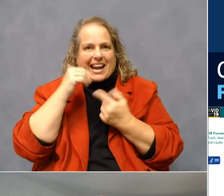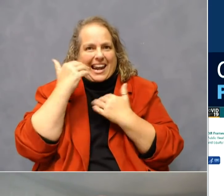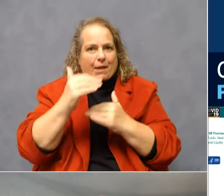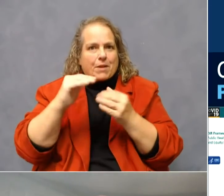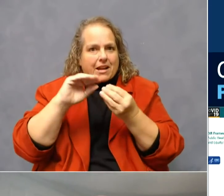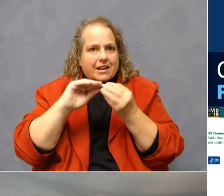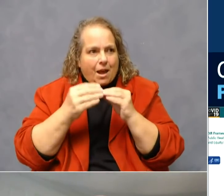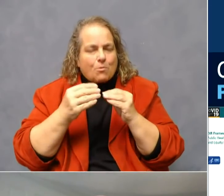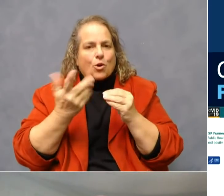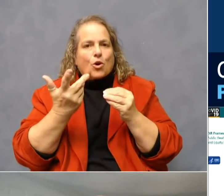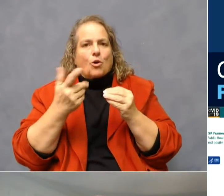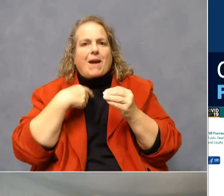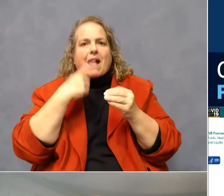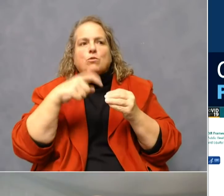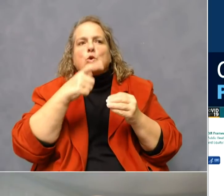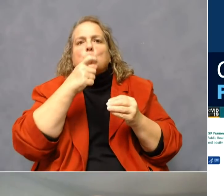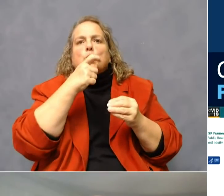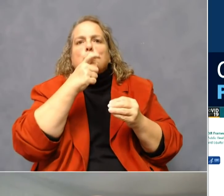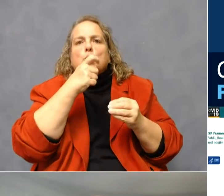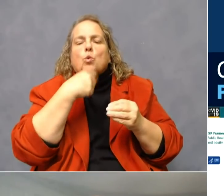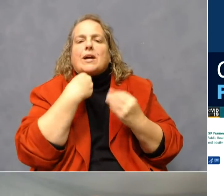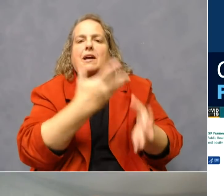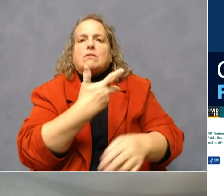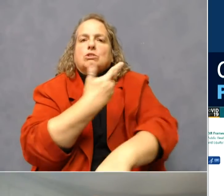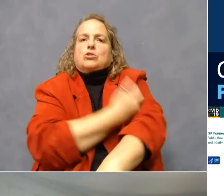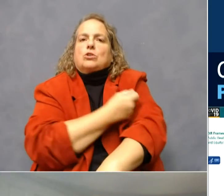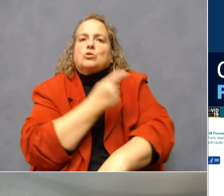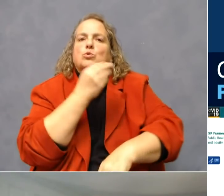leads us to my final slide. If we could go to the next one.